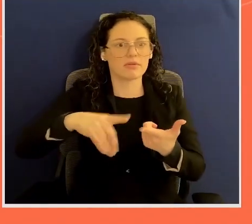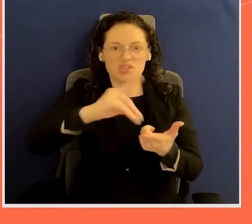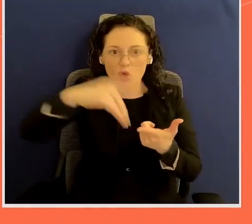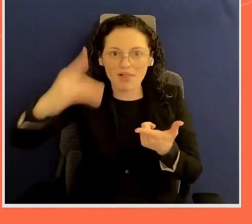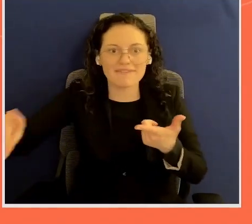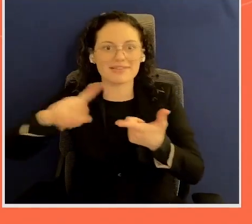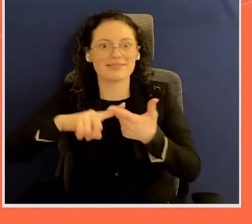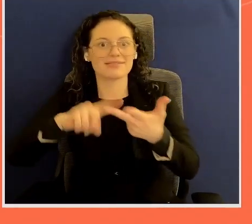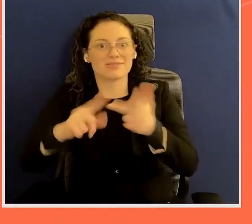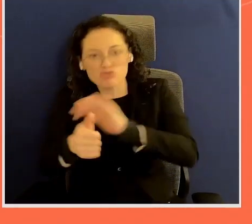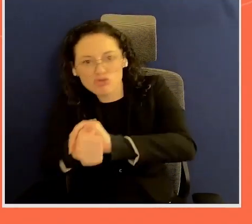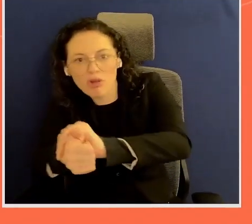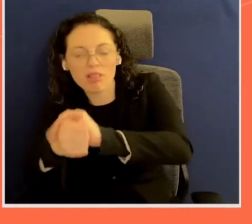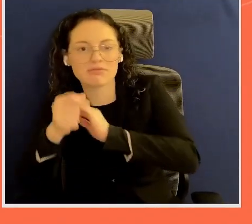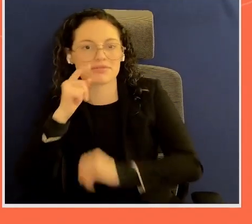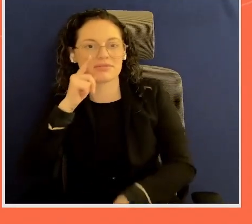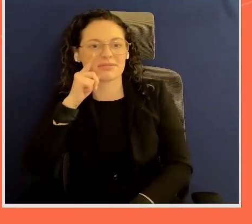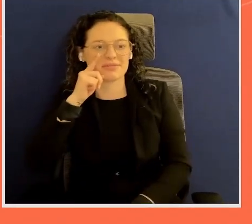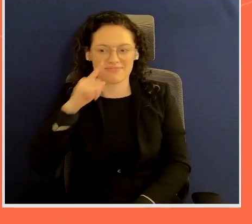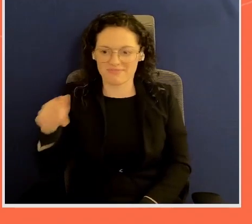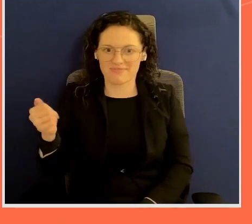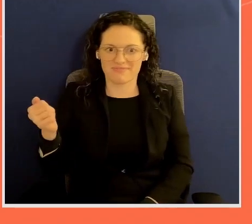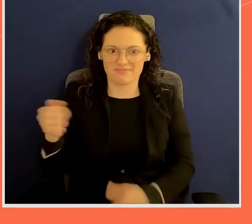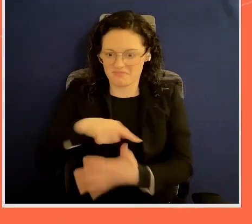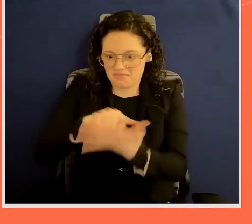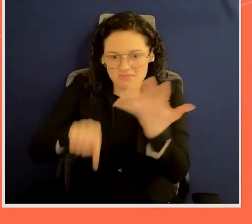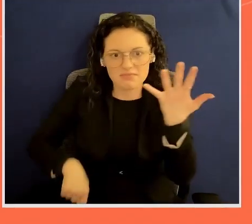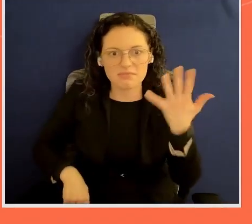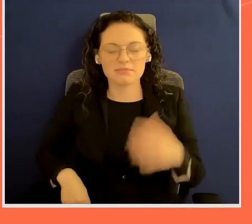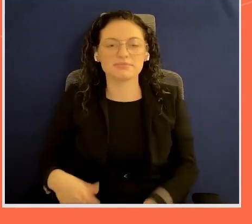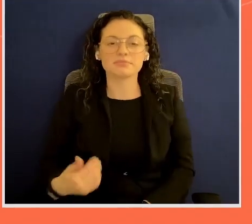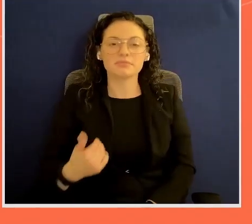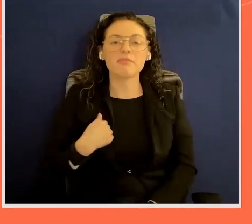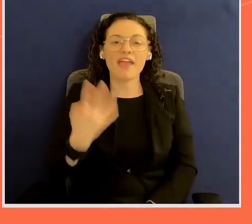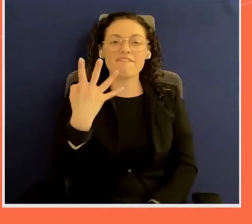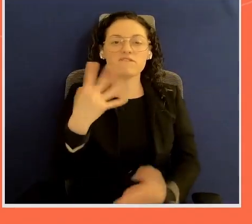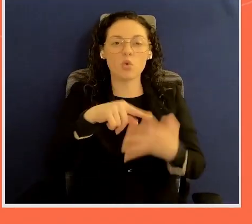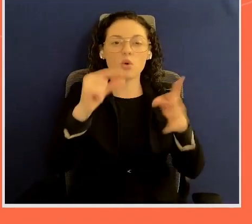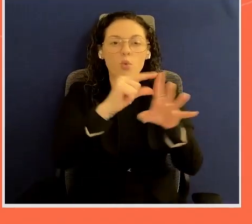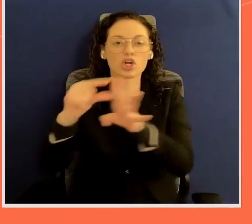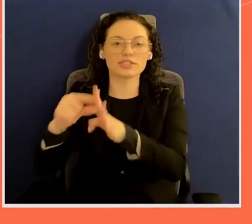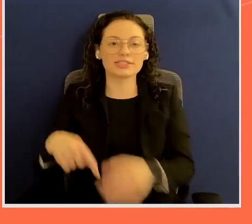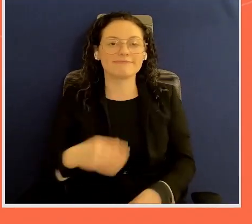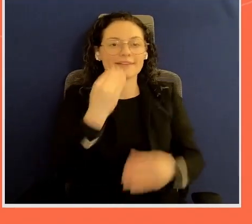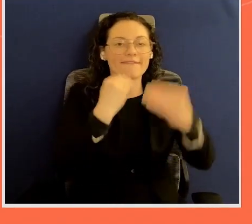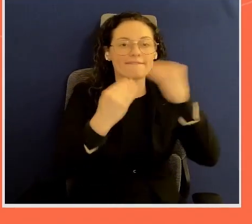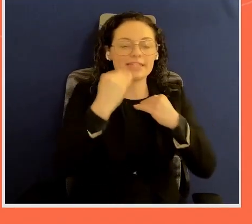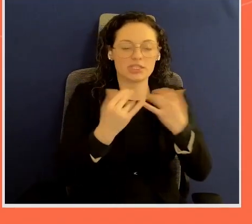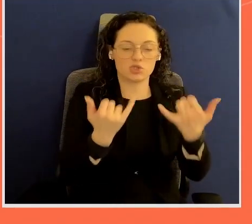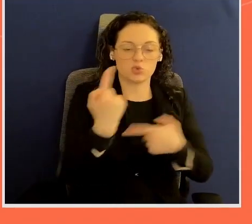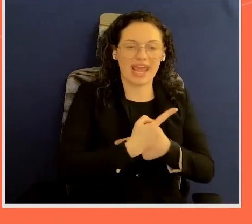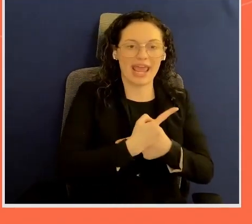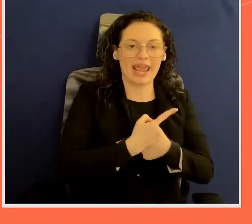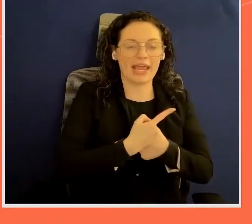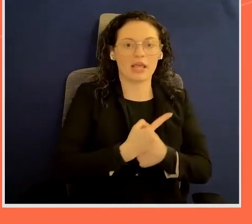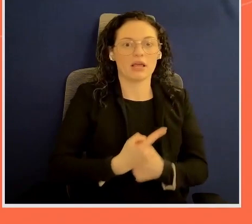people have worried that what is happening in Ukraine could divert us from our mission. I think there's a contrary